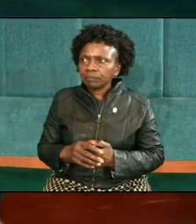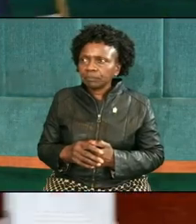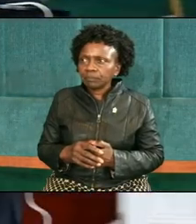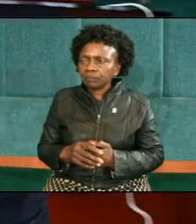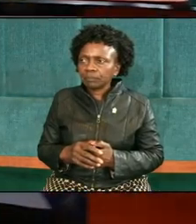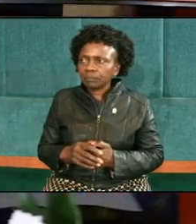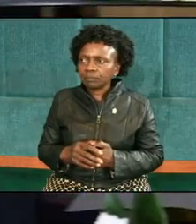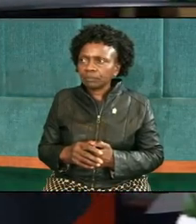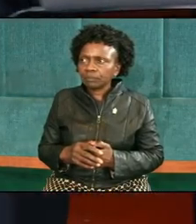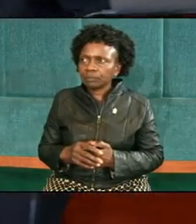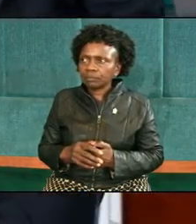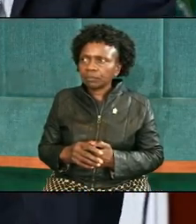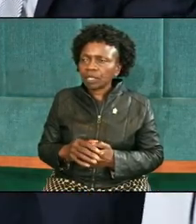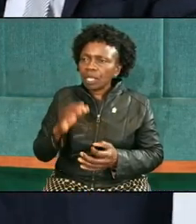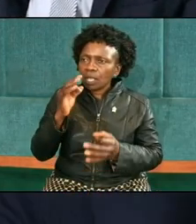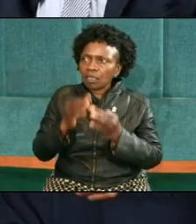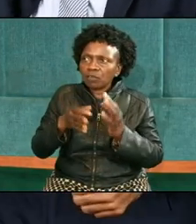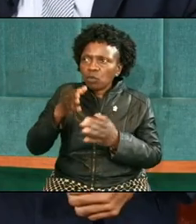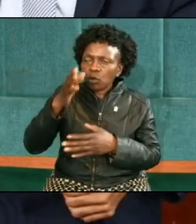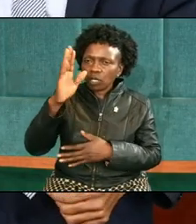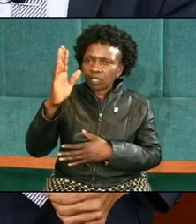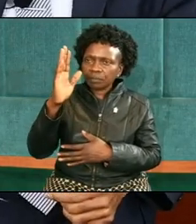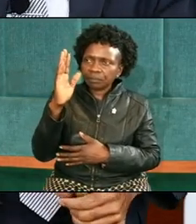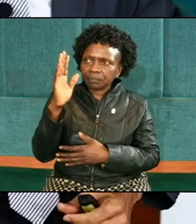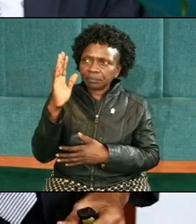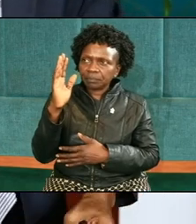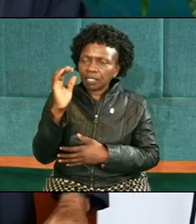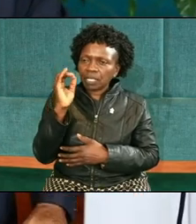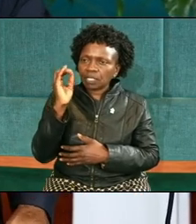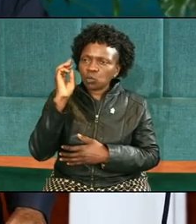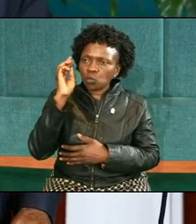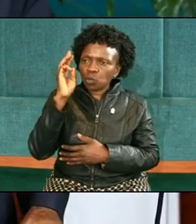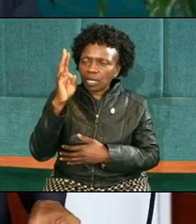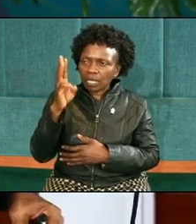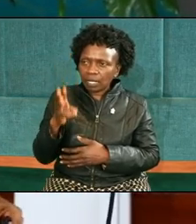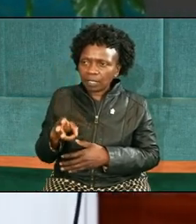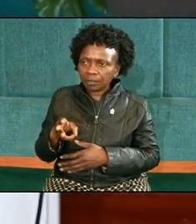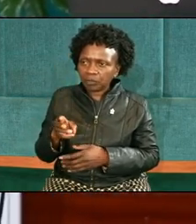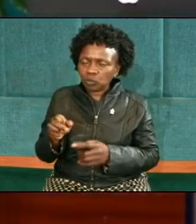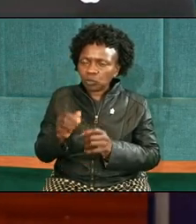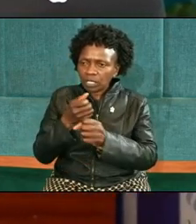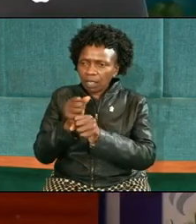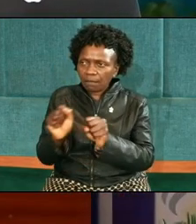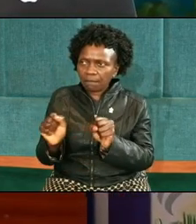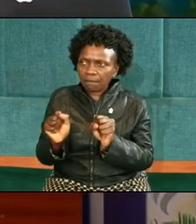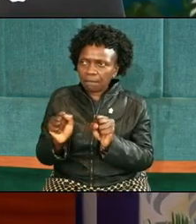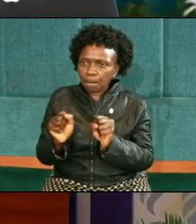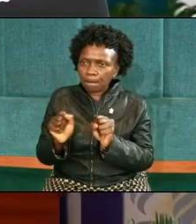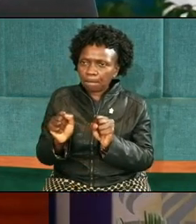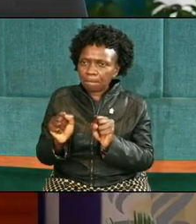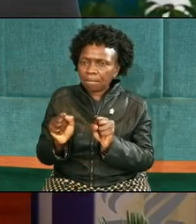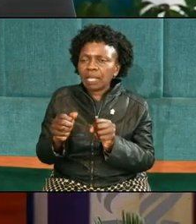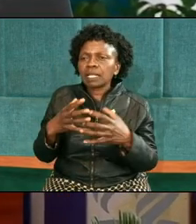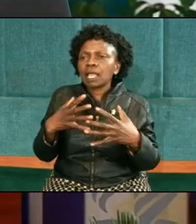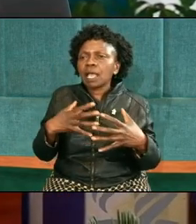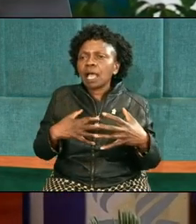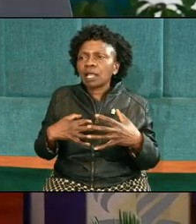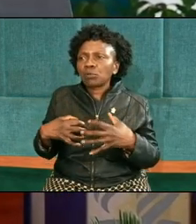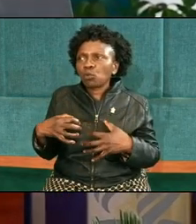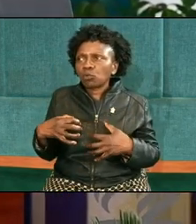Hear me. If God is willing to save